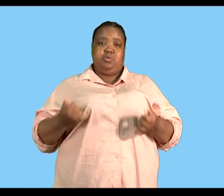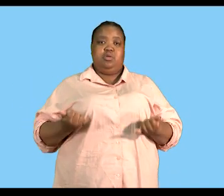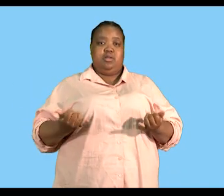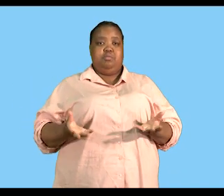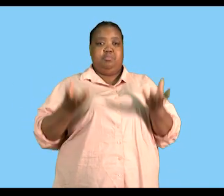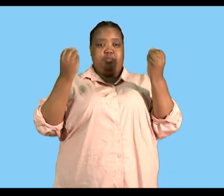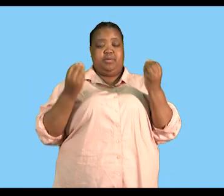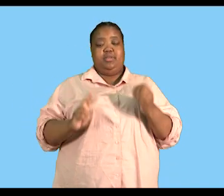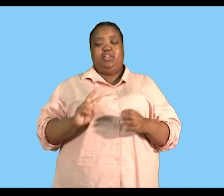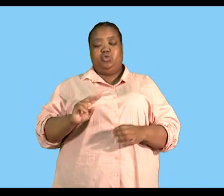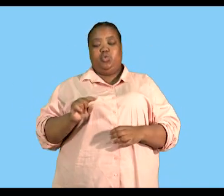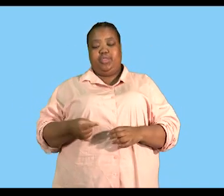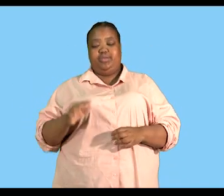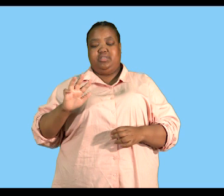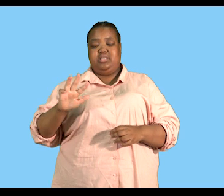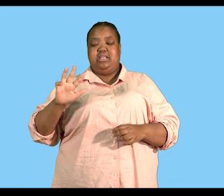give you